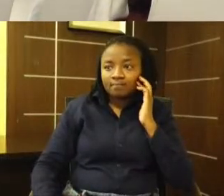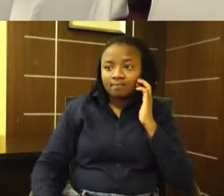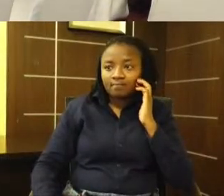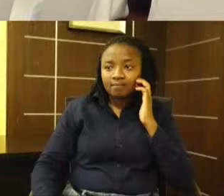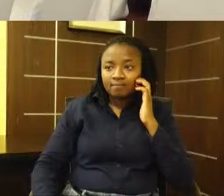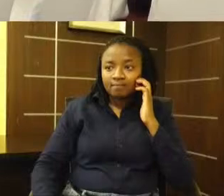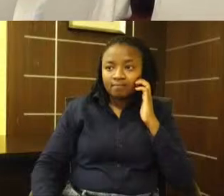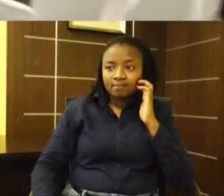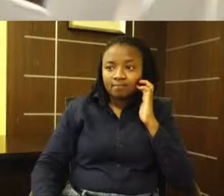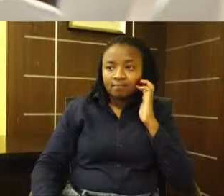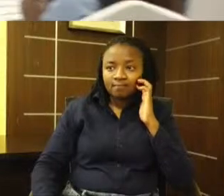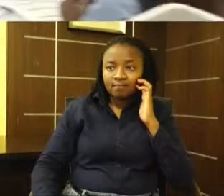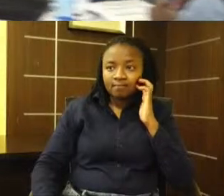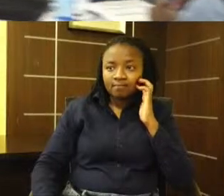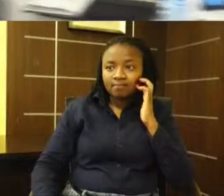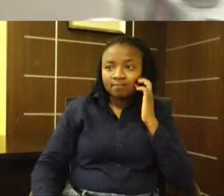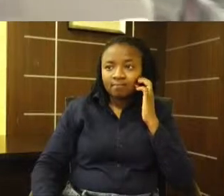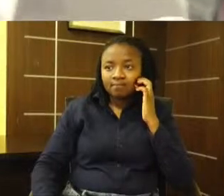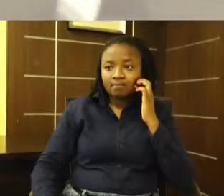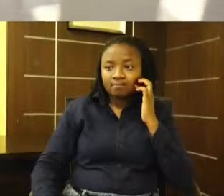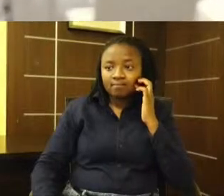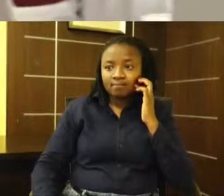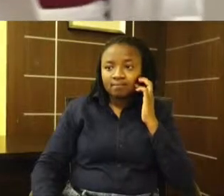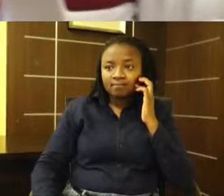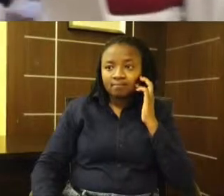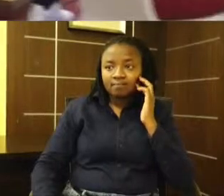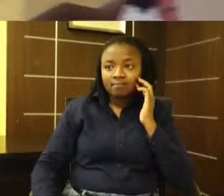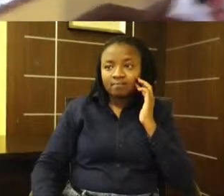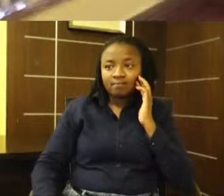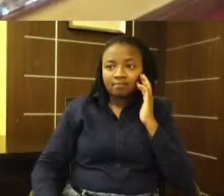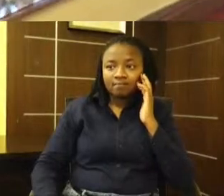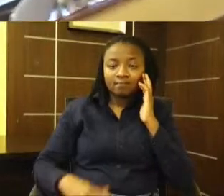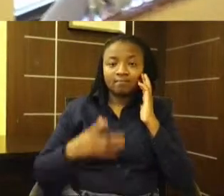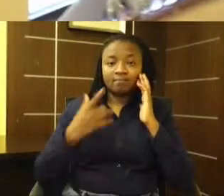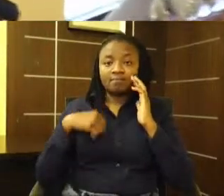Yeah, so for us, for the chatbot, provided